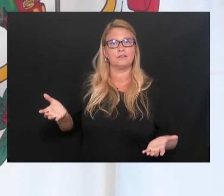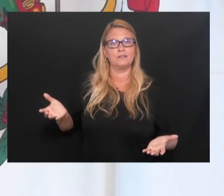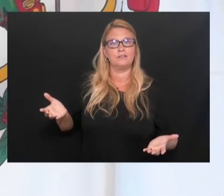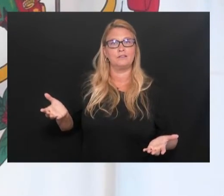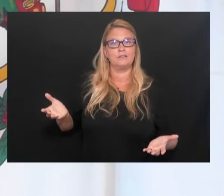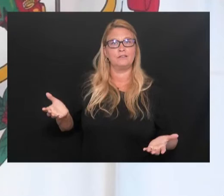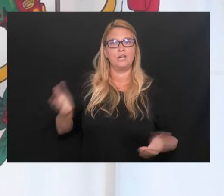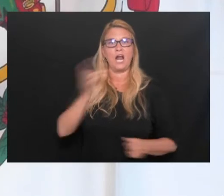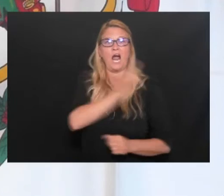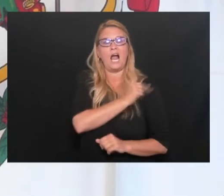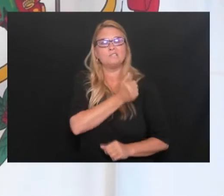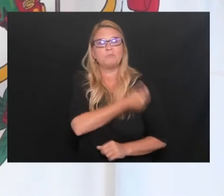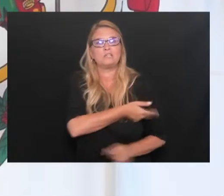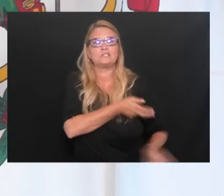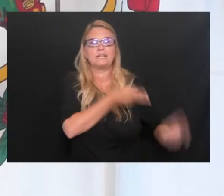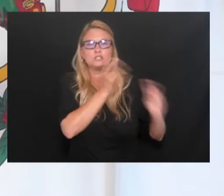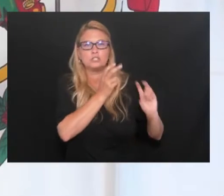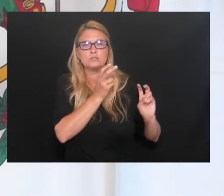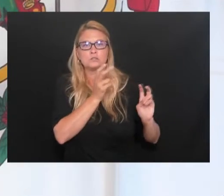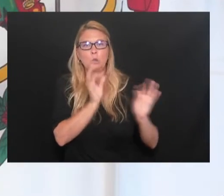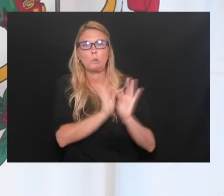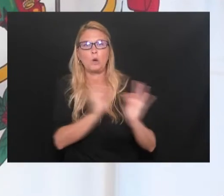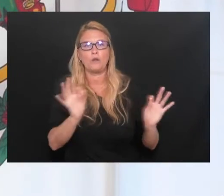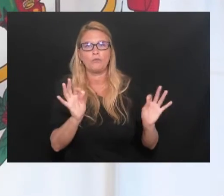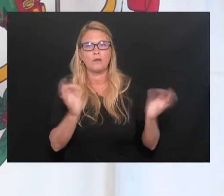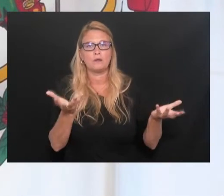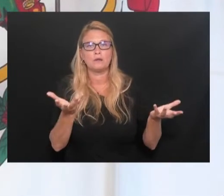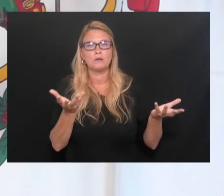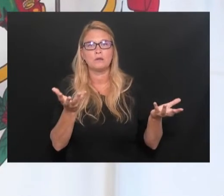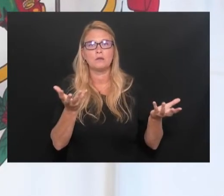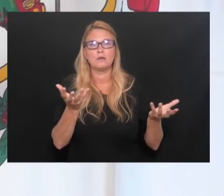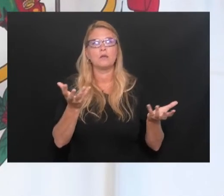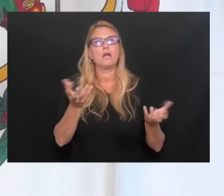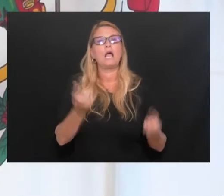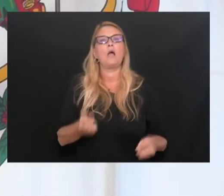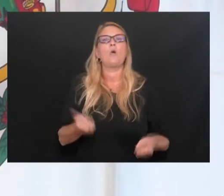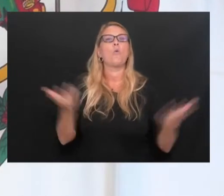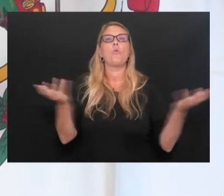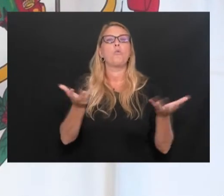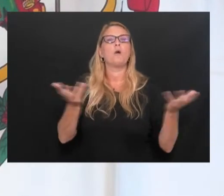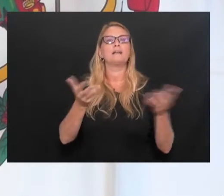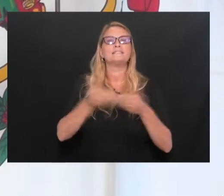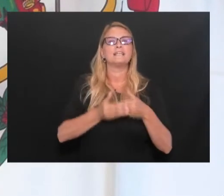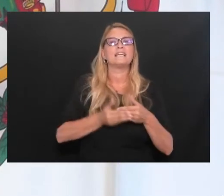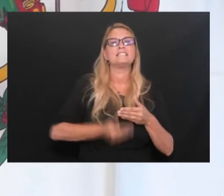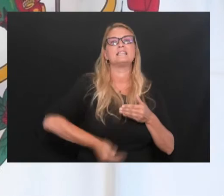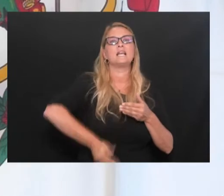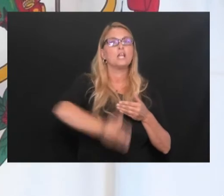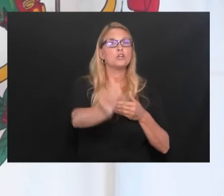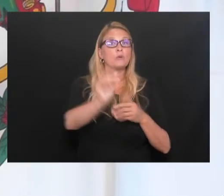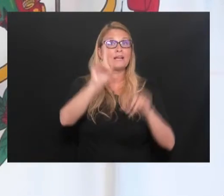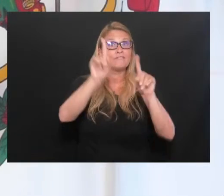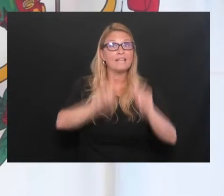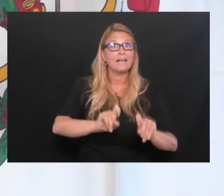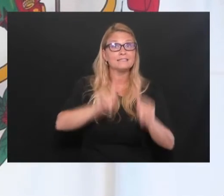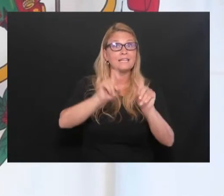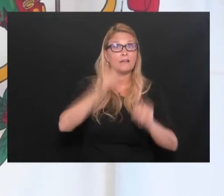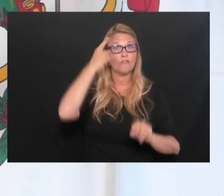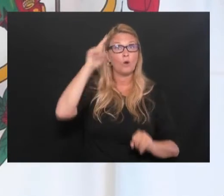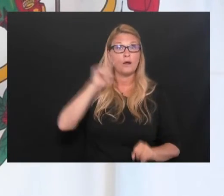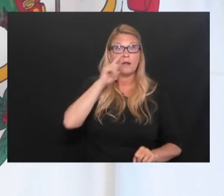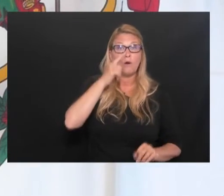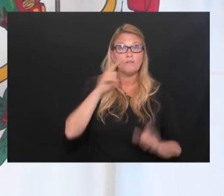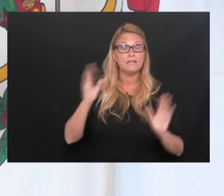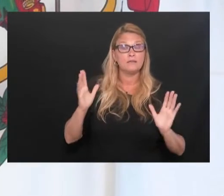What's the hospitalizations worth? What's the continuation of all the testing and everything worth? What's